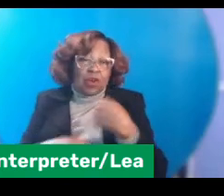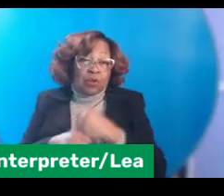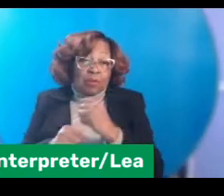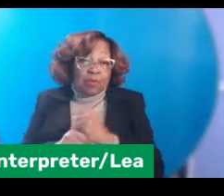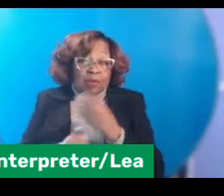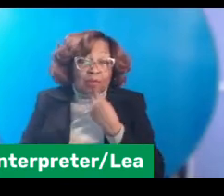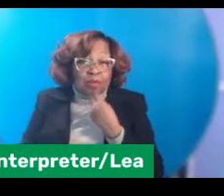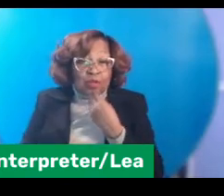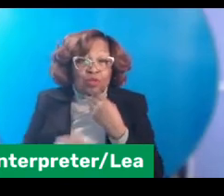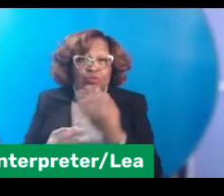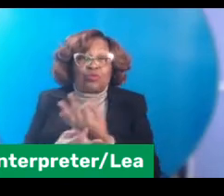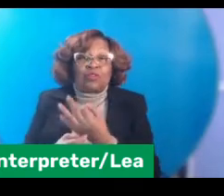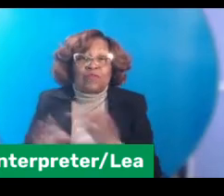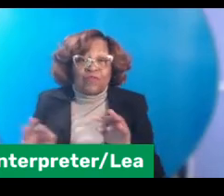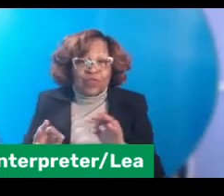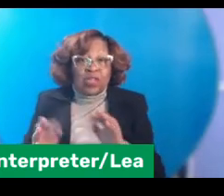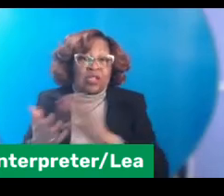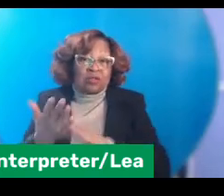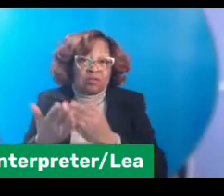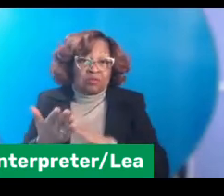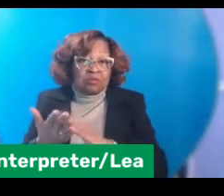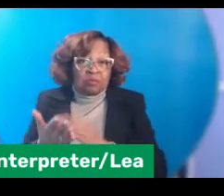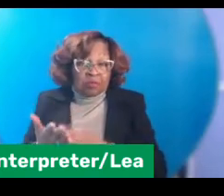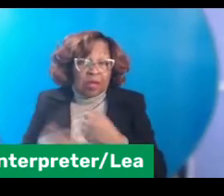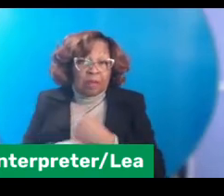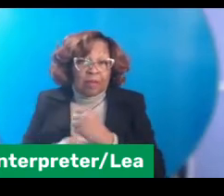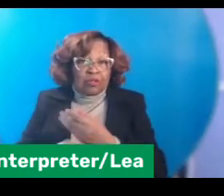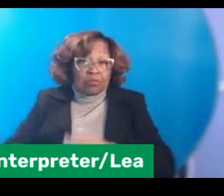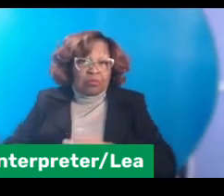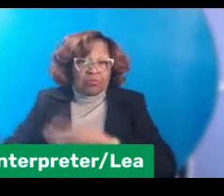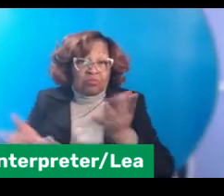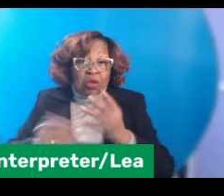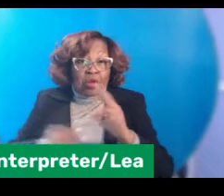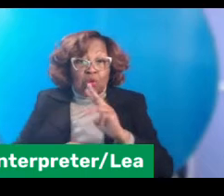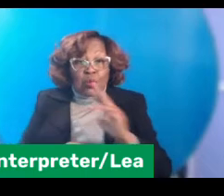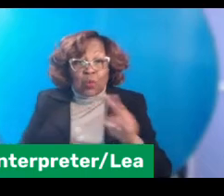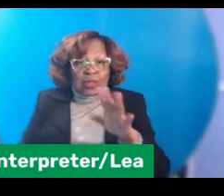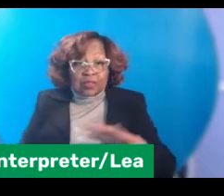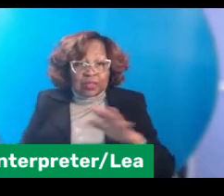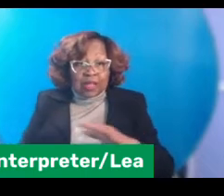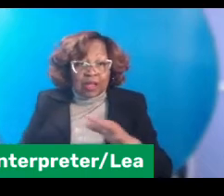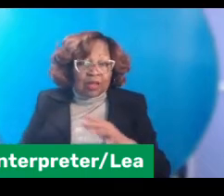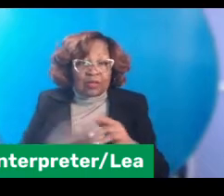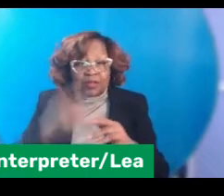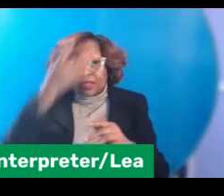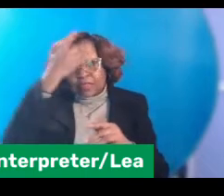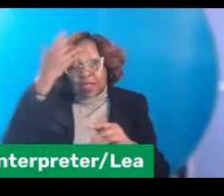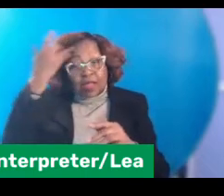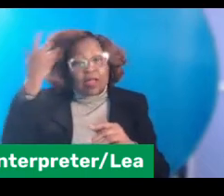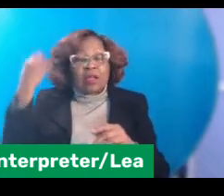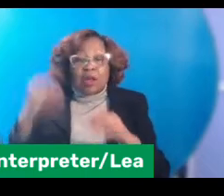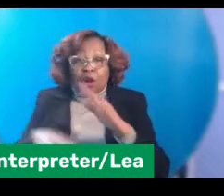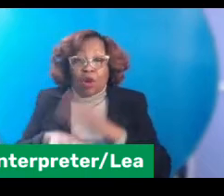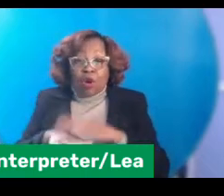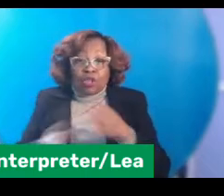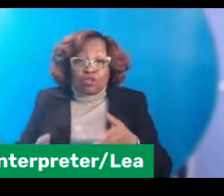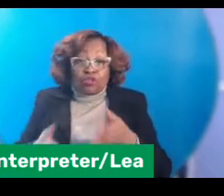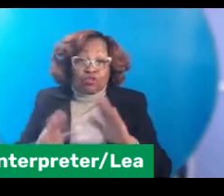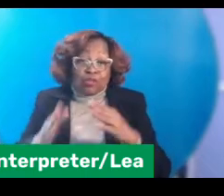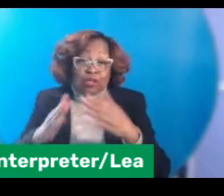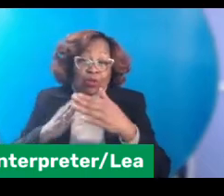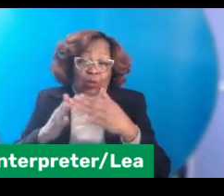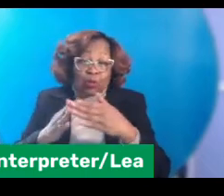are free chef-created meals that were given out on the West Side. They were given out by the Hand Club, on street corners, through other